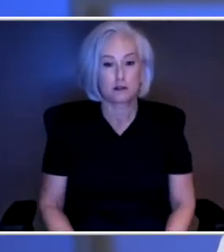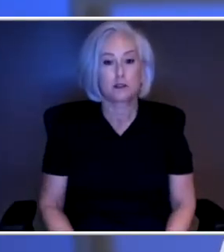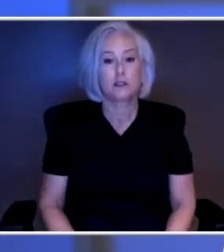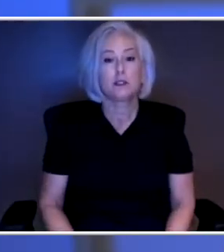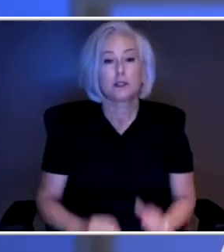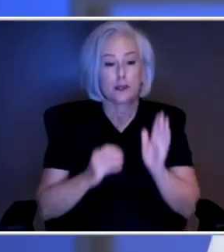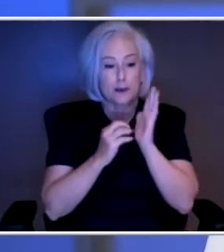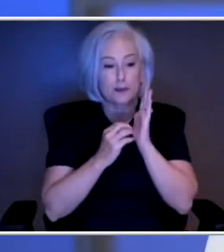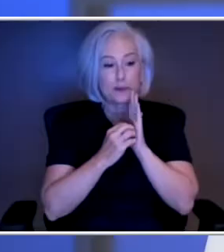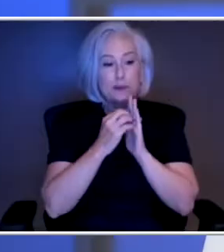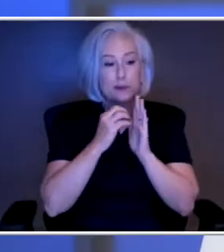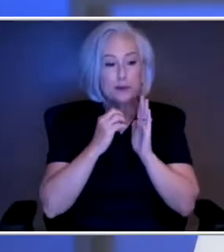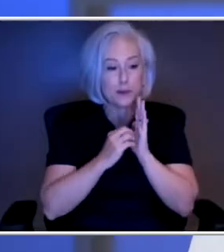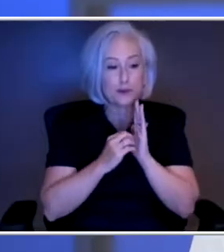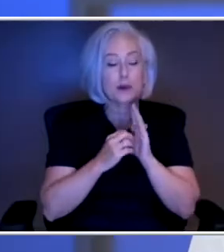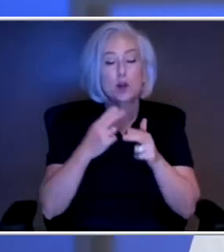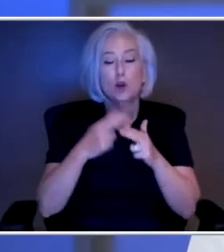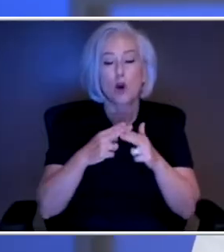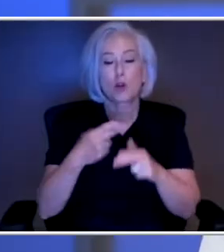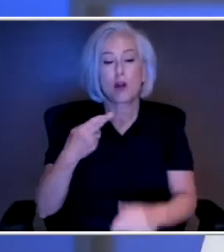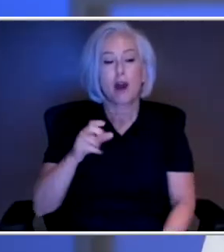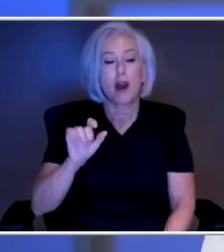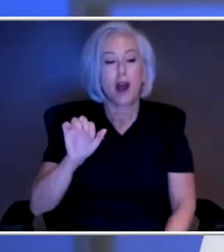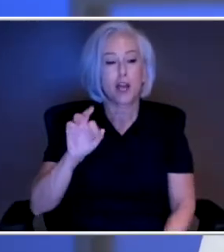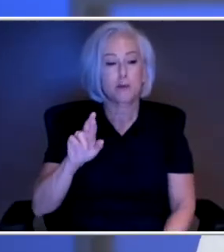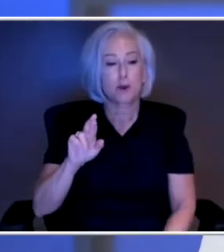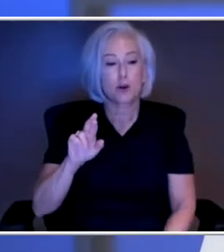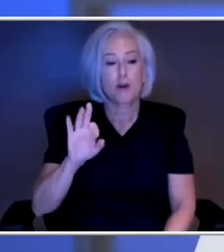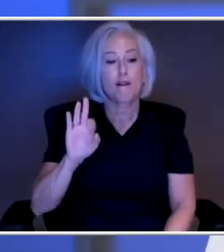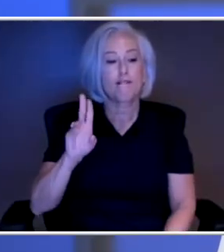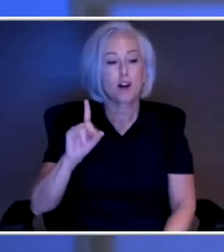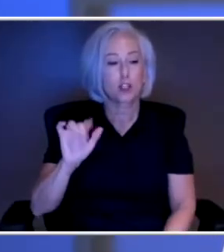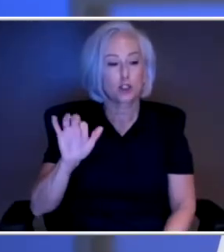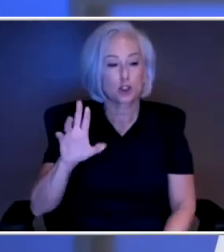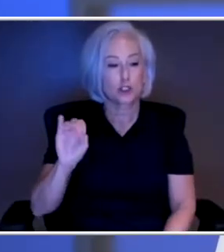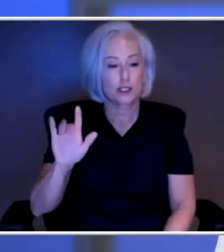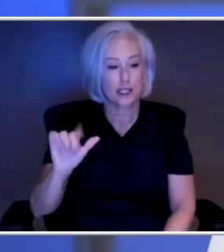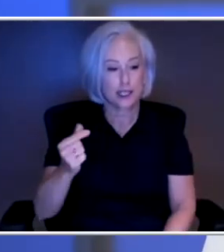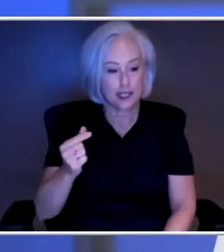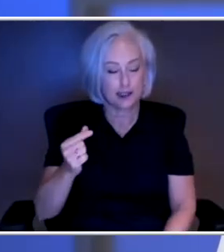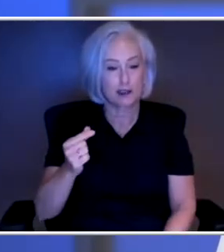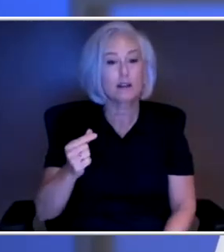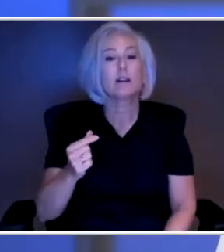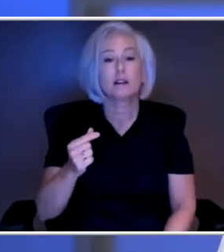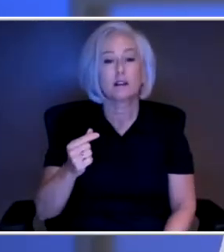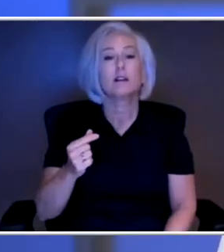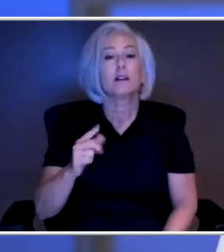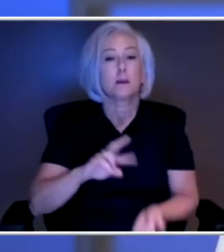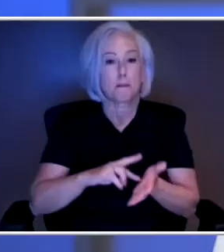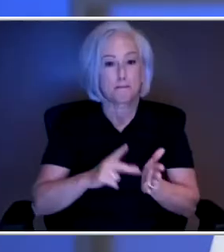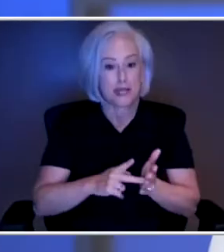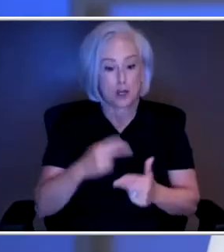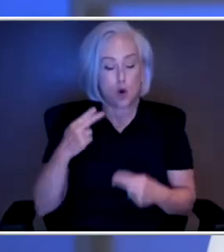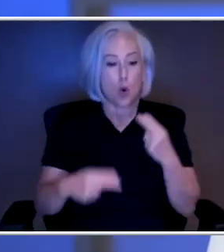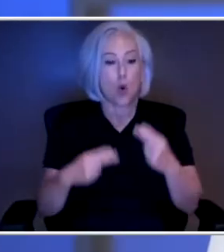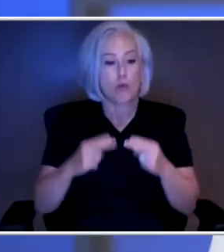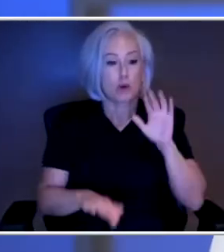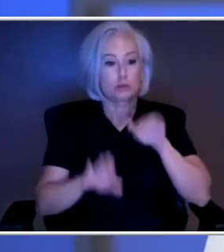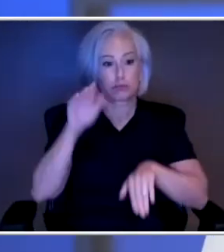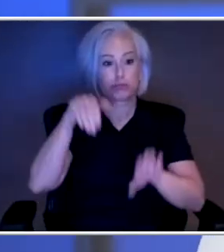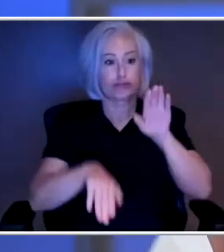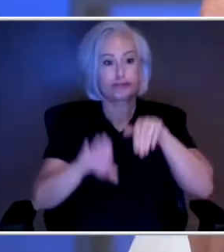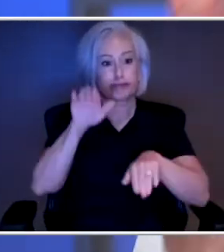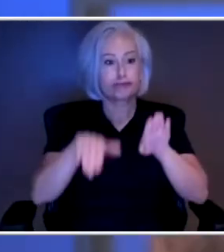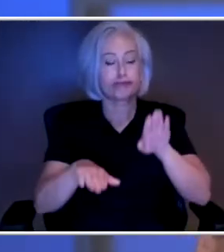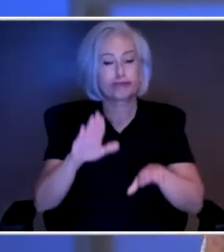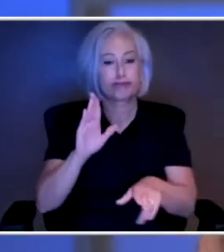hyperfunctioning nodules, and those can lead to excess hormones or changes in your hormone levels that are hard to regulate. Graves' disease has